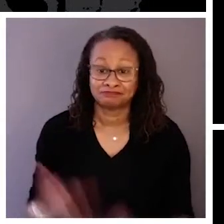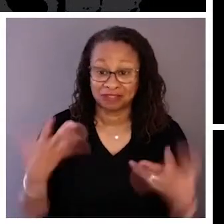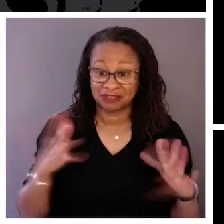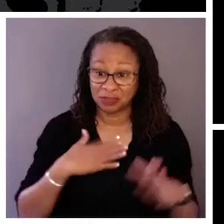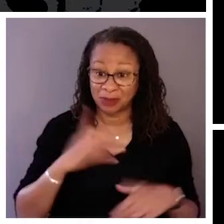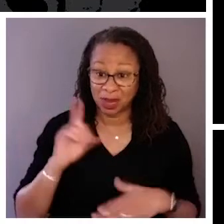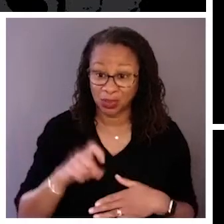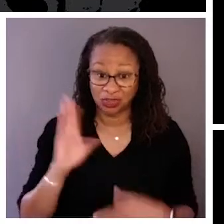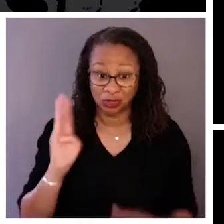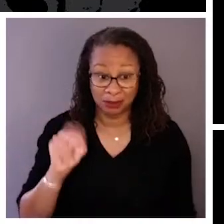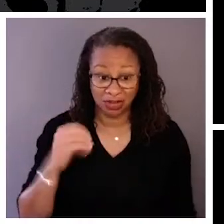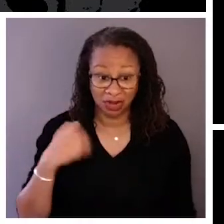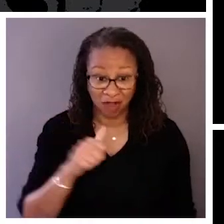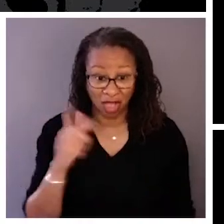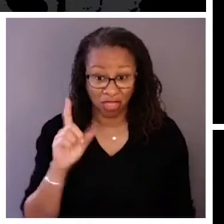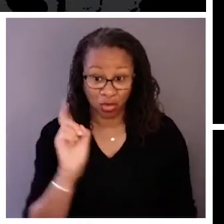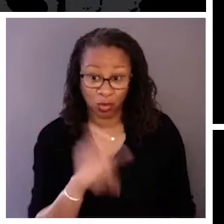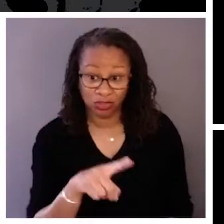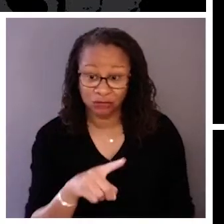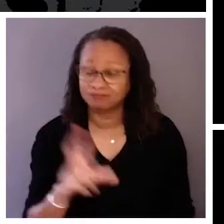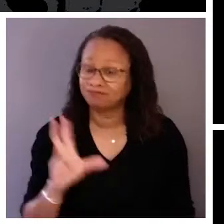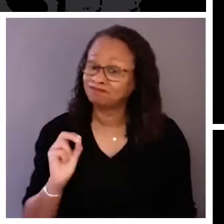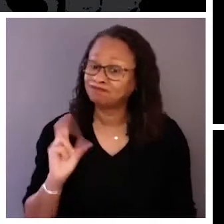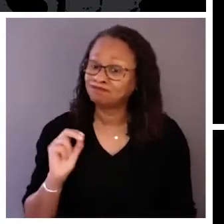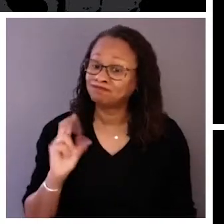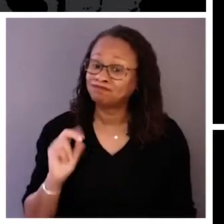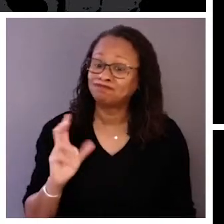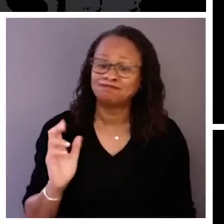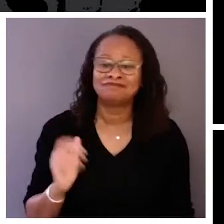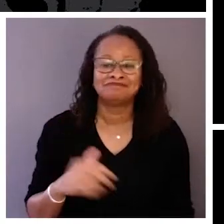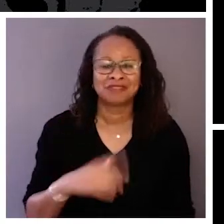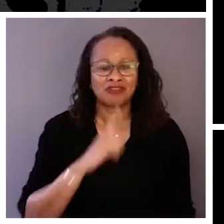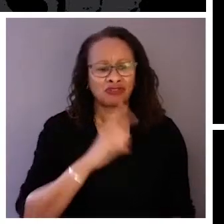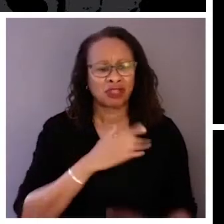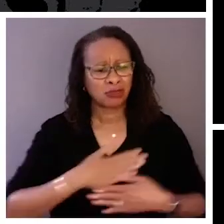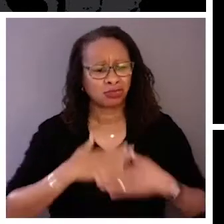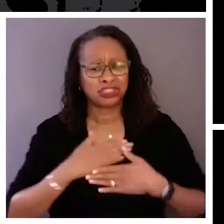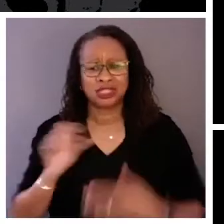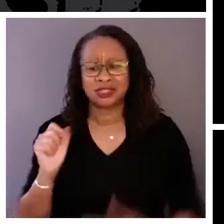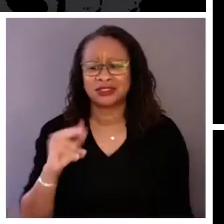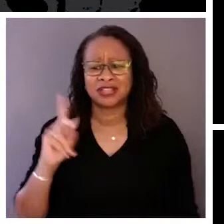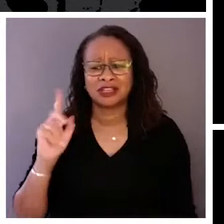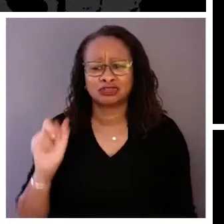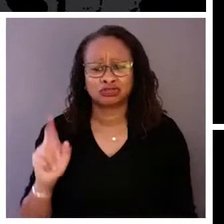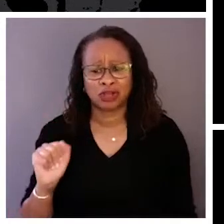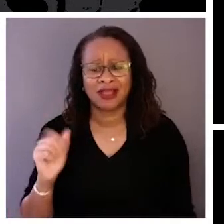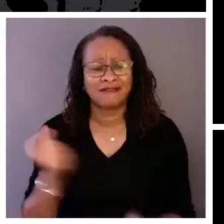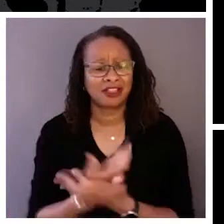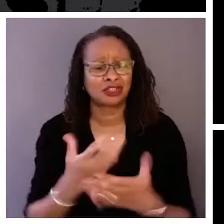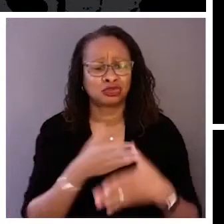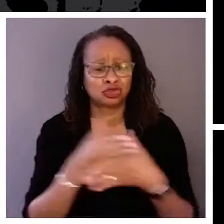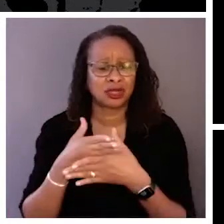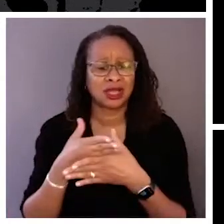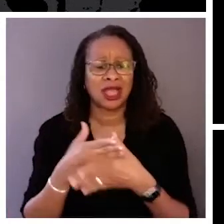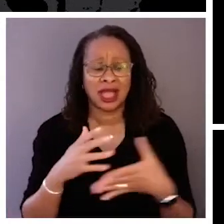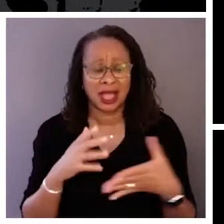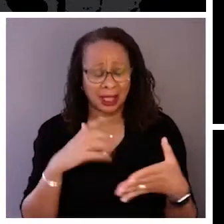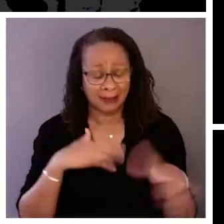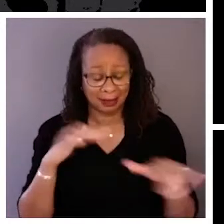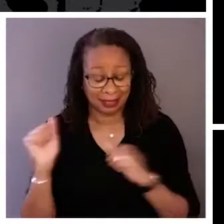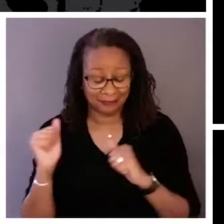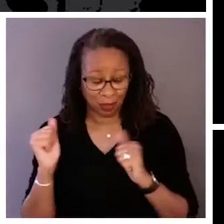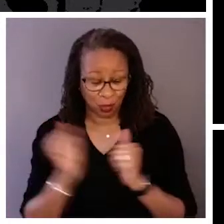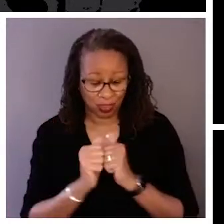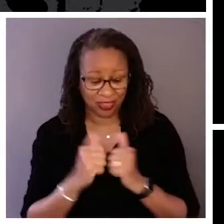anything else? No, I really appreciate, Sandra, all of what you've shared. I'm taking away that I definitely get to make sure I